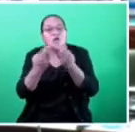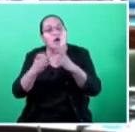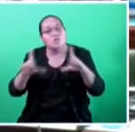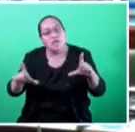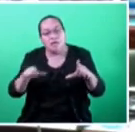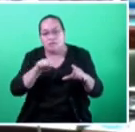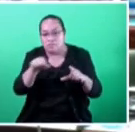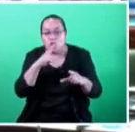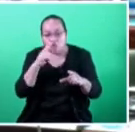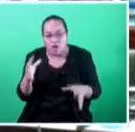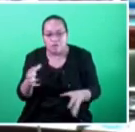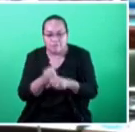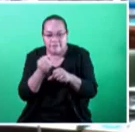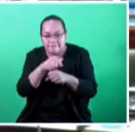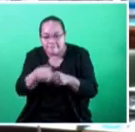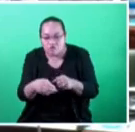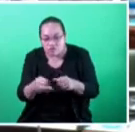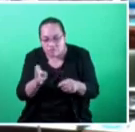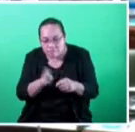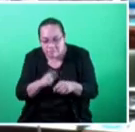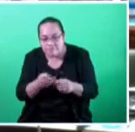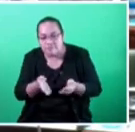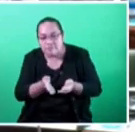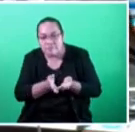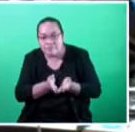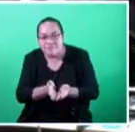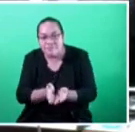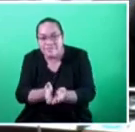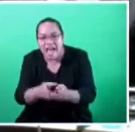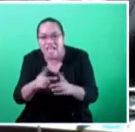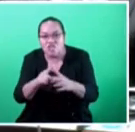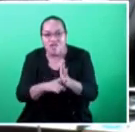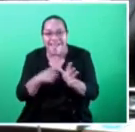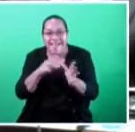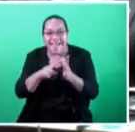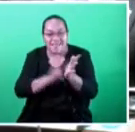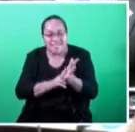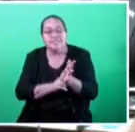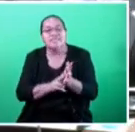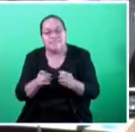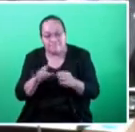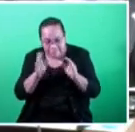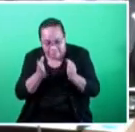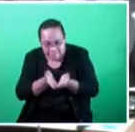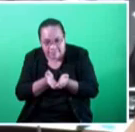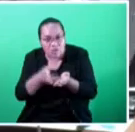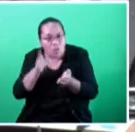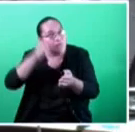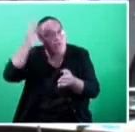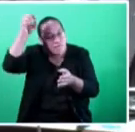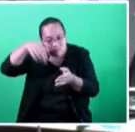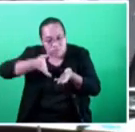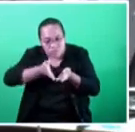to upkeep and maintain the drainage system. Drainage for rural residential program, Mr. Speaker say, a lot of villages